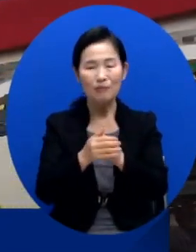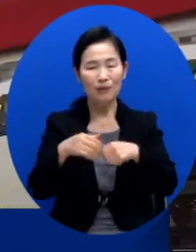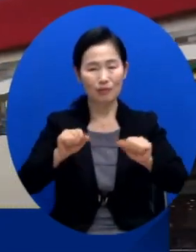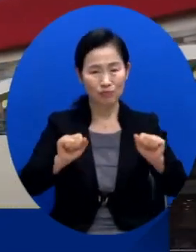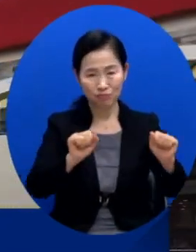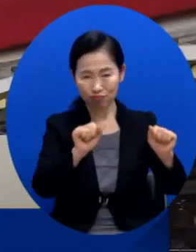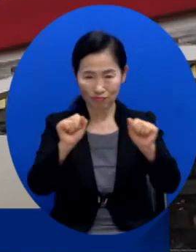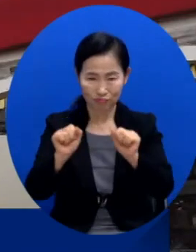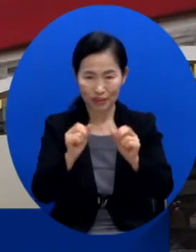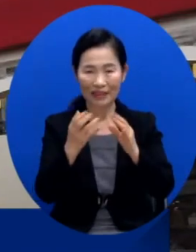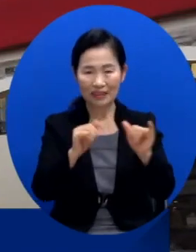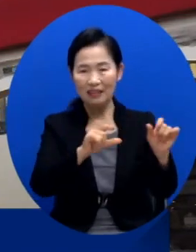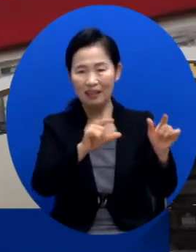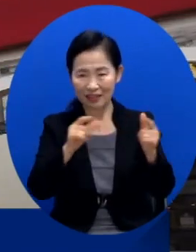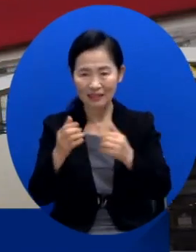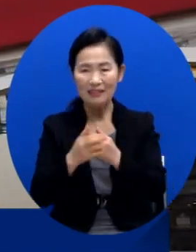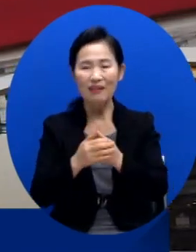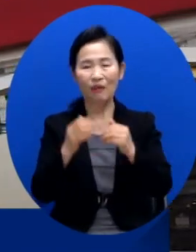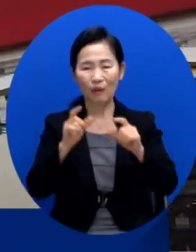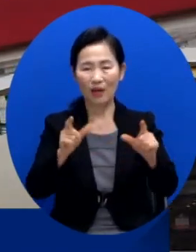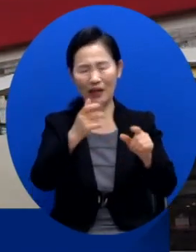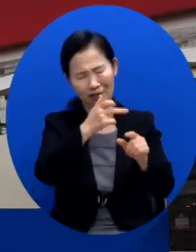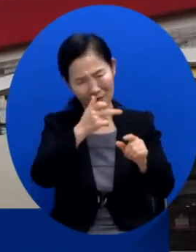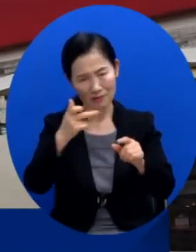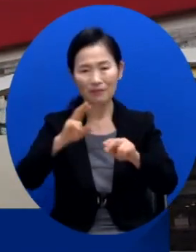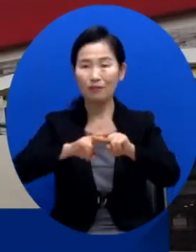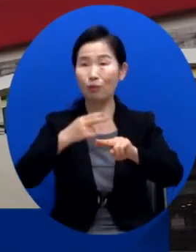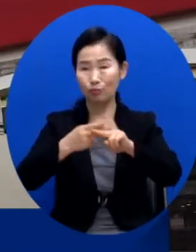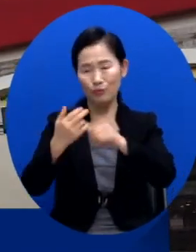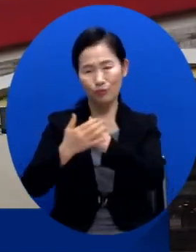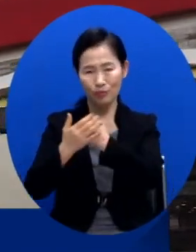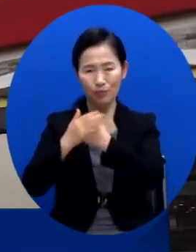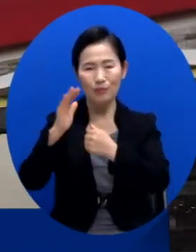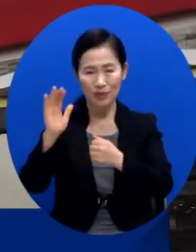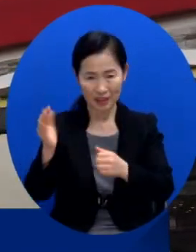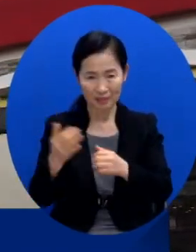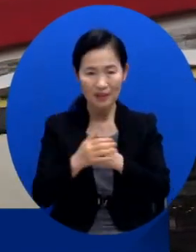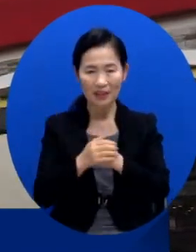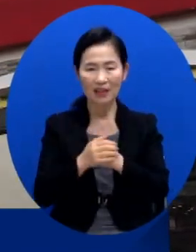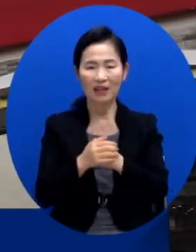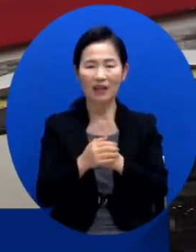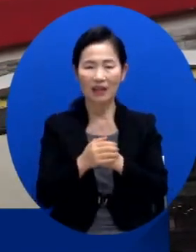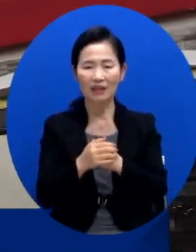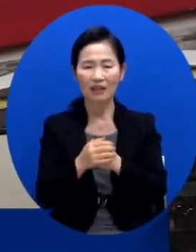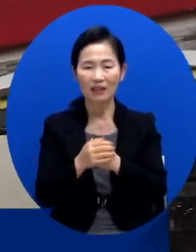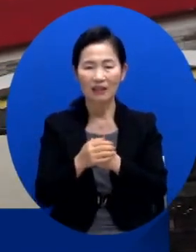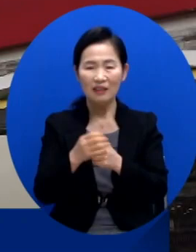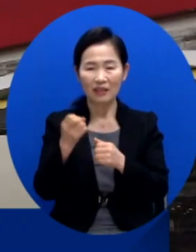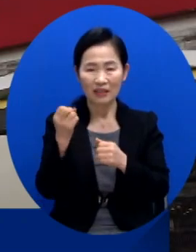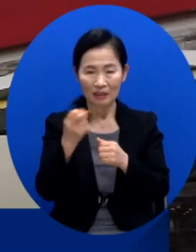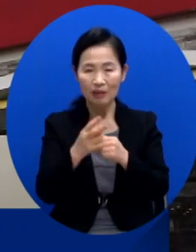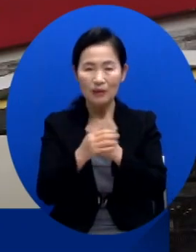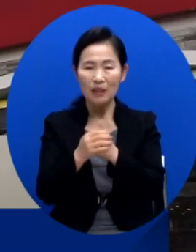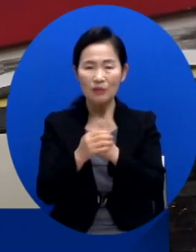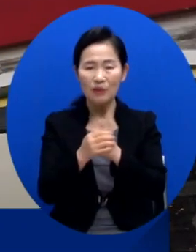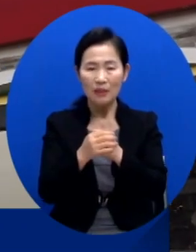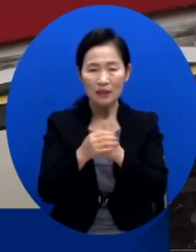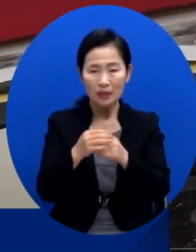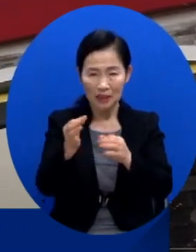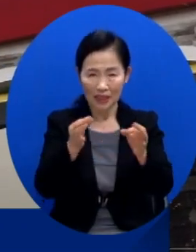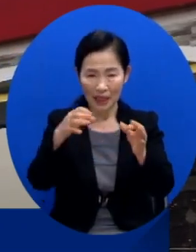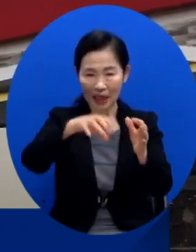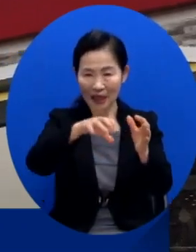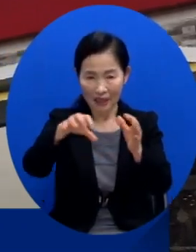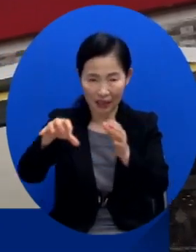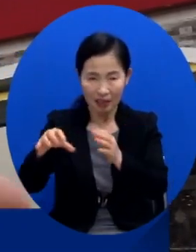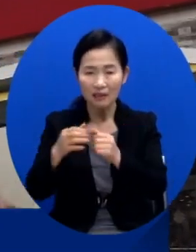mayor of the city of San Juan, I would like to extend my sincerest gratitude to all of you. Maraming maraming salamat po mula po kay Mayor Francis Zamora